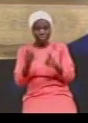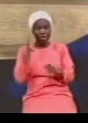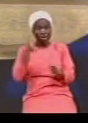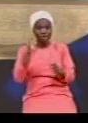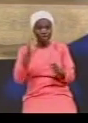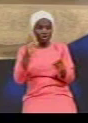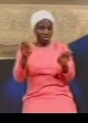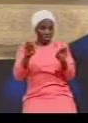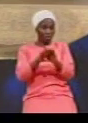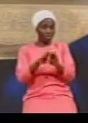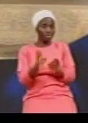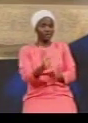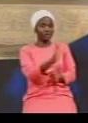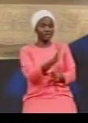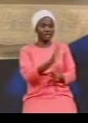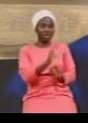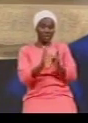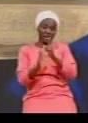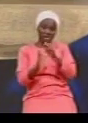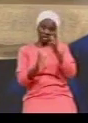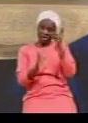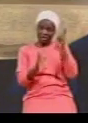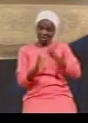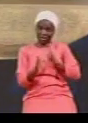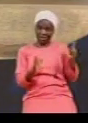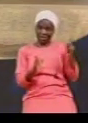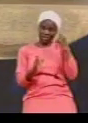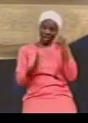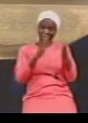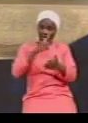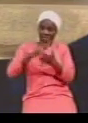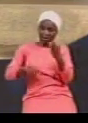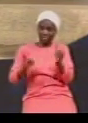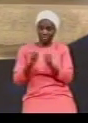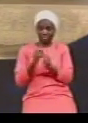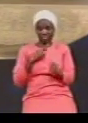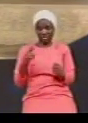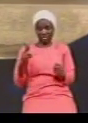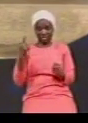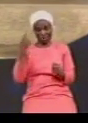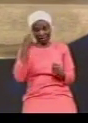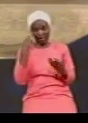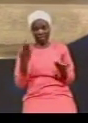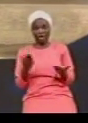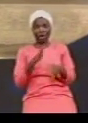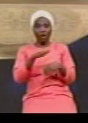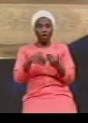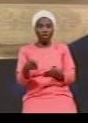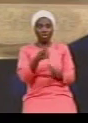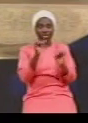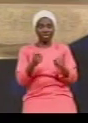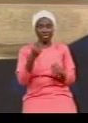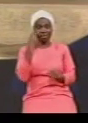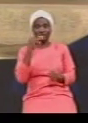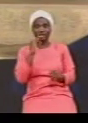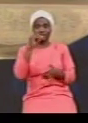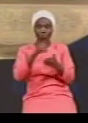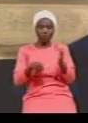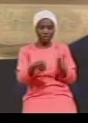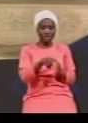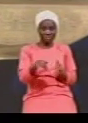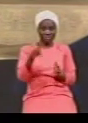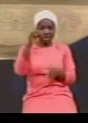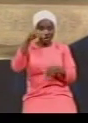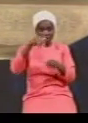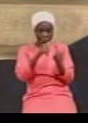eye, and then they will read with the right eye. All they can see is what you have in the right, what you see with the right